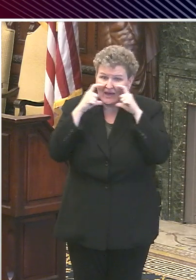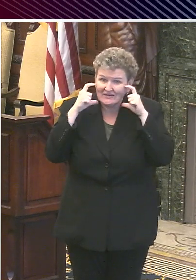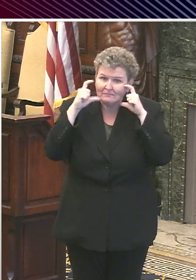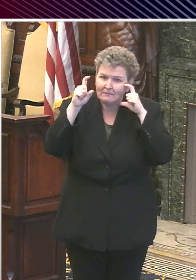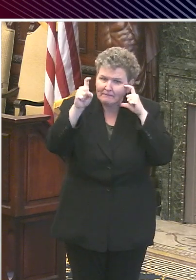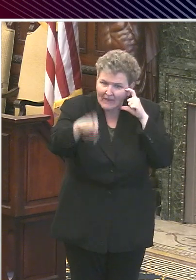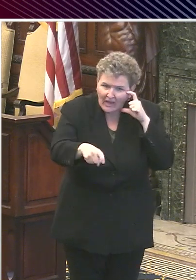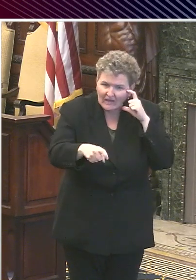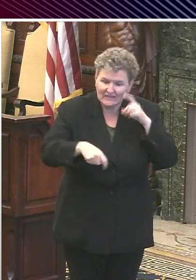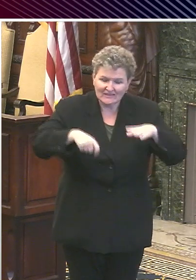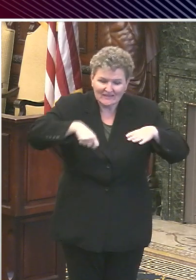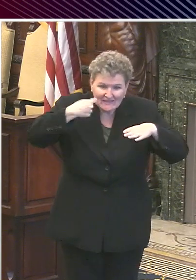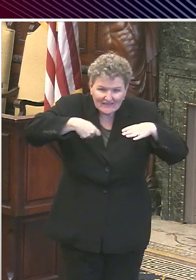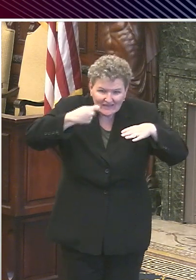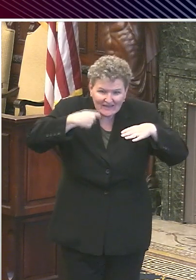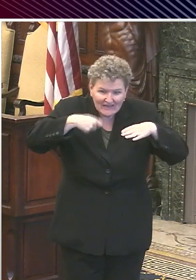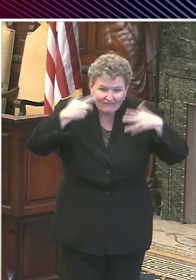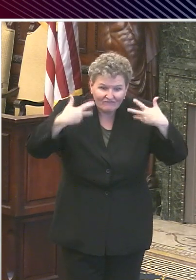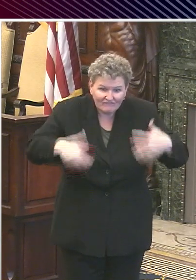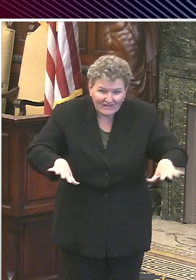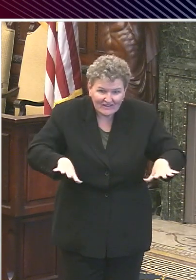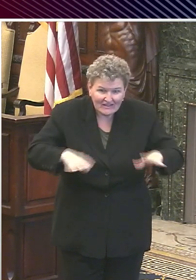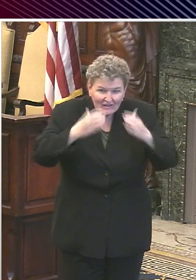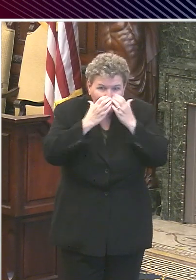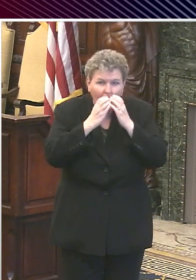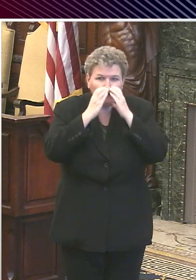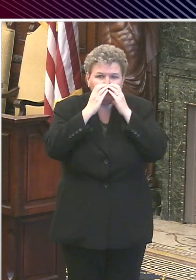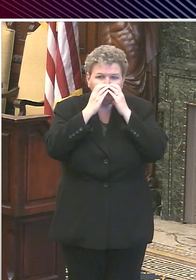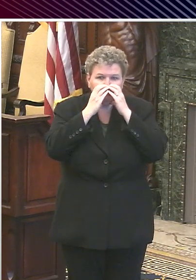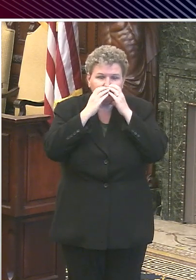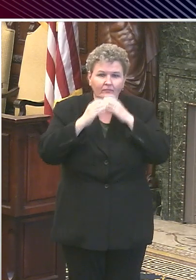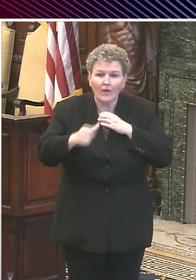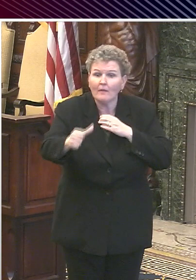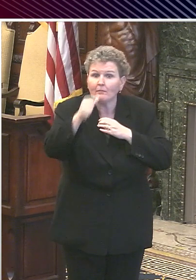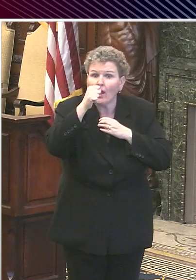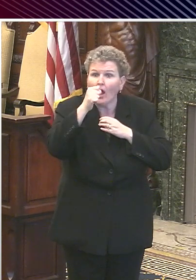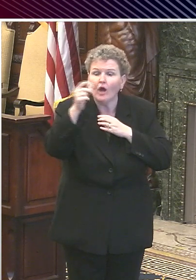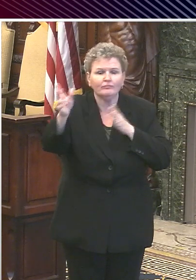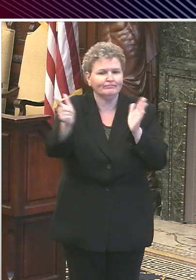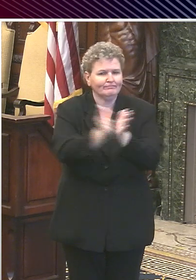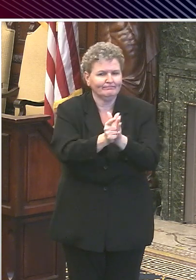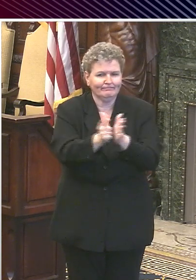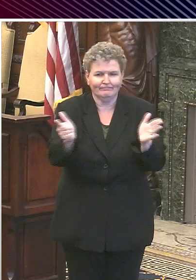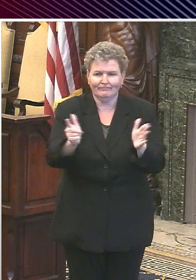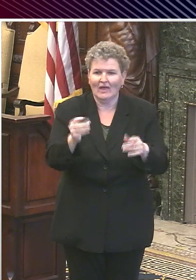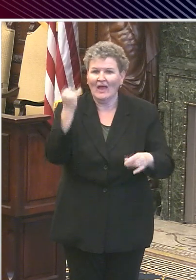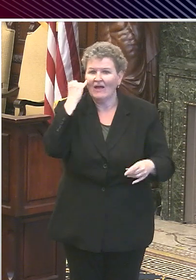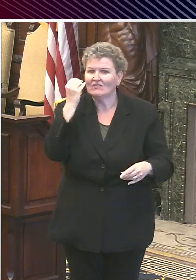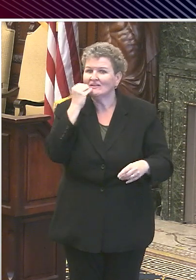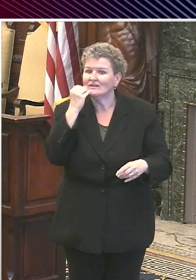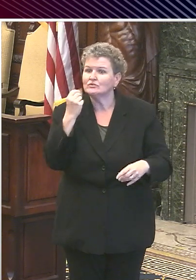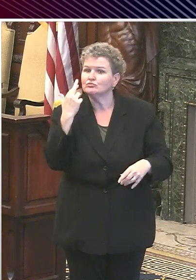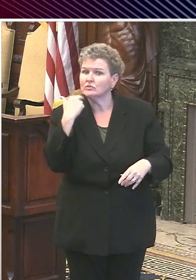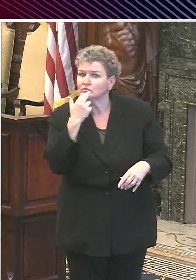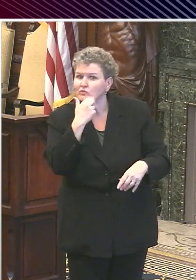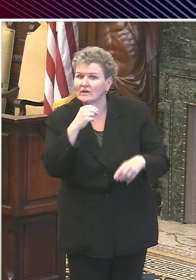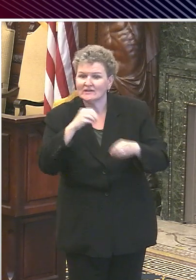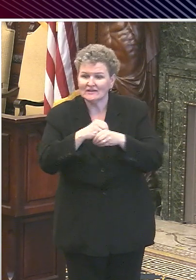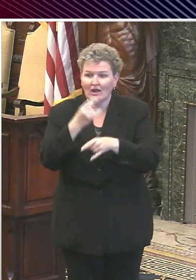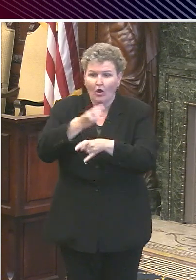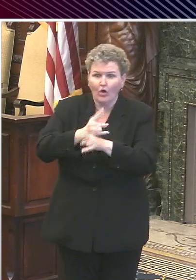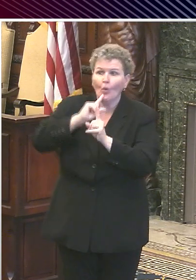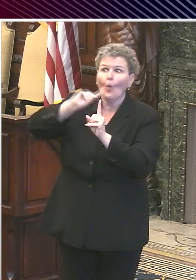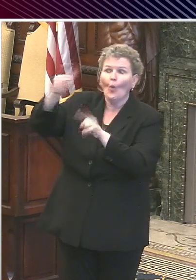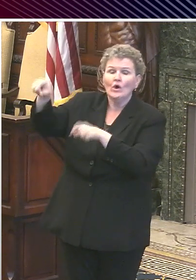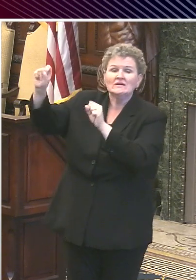eating. There's no bar service and no alcohol served except as part of a meal. And the staff must wear